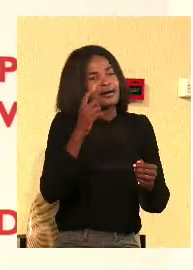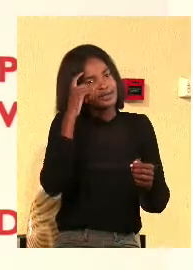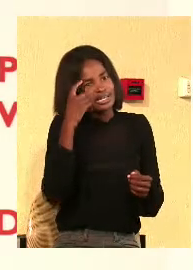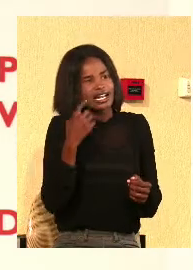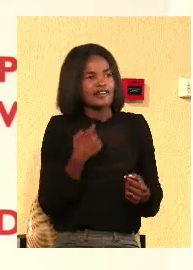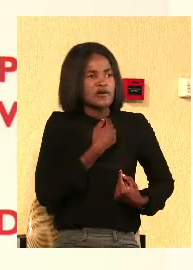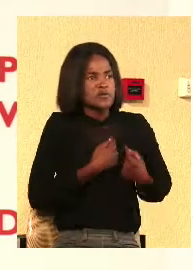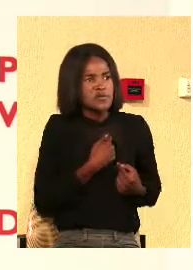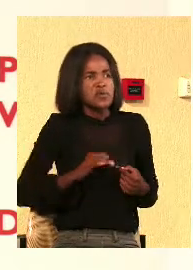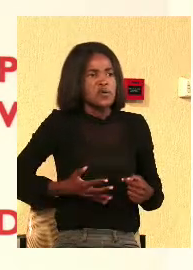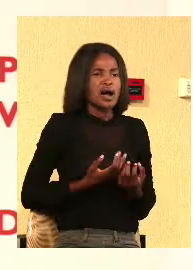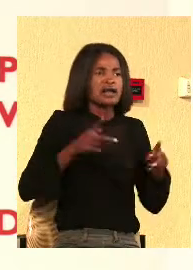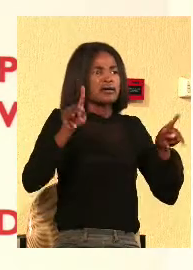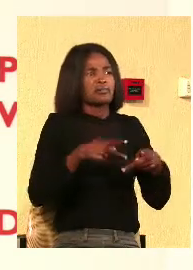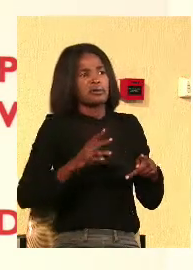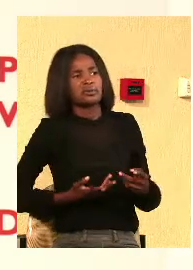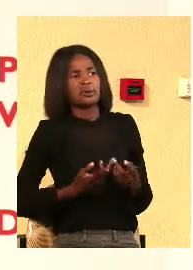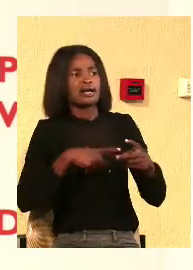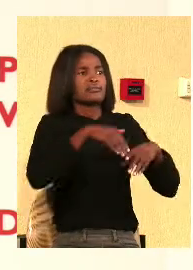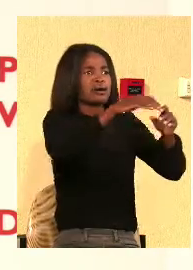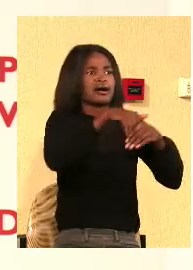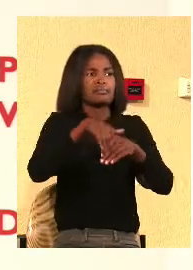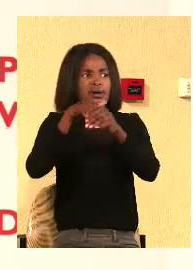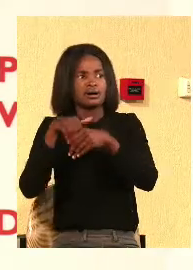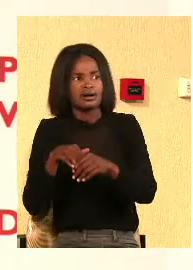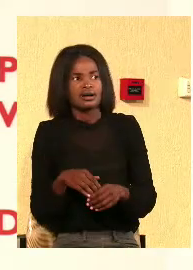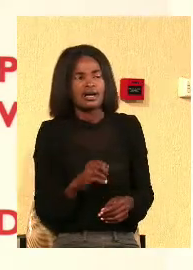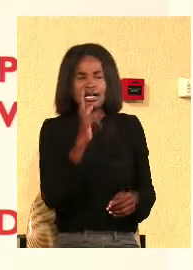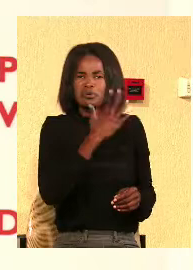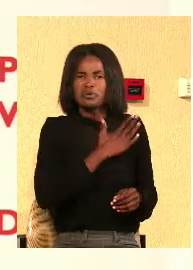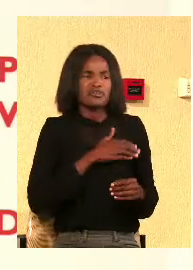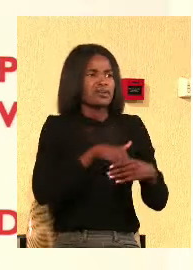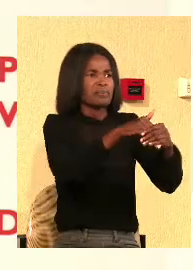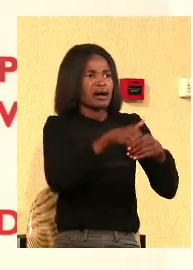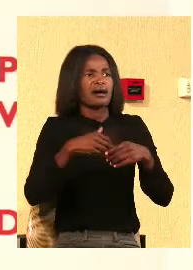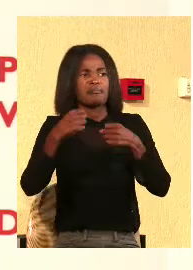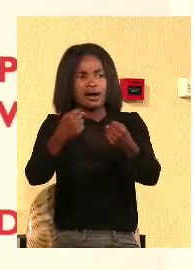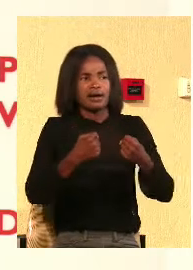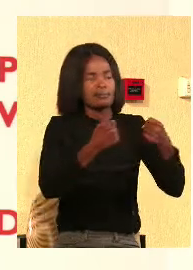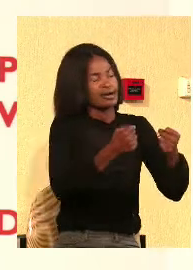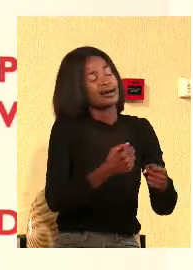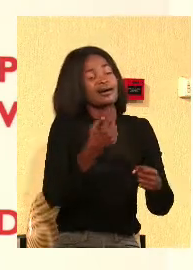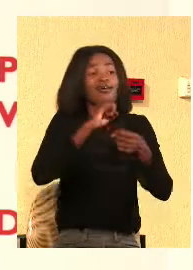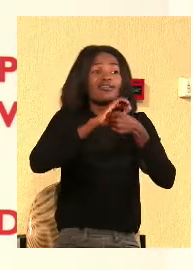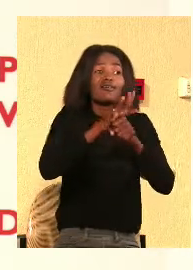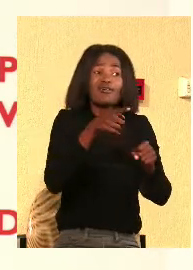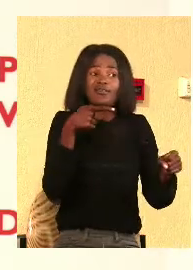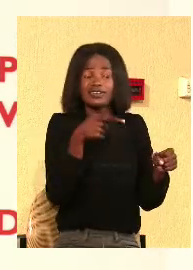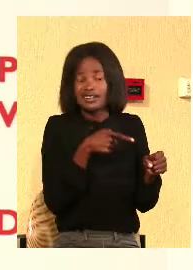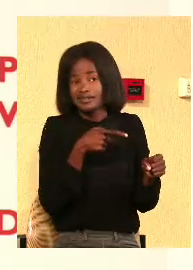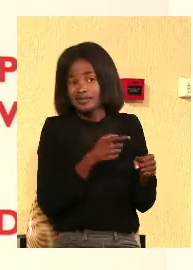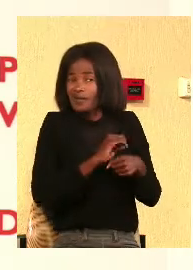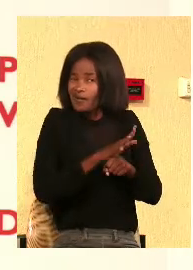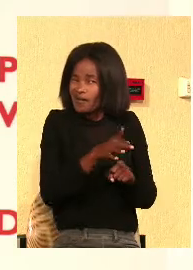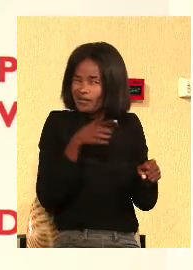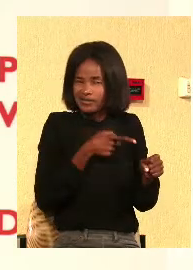is for all of us to stay in one place, Namibians are normally a mobile population, but for the sake of this pandemic, for the sake of all